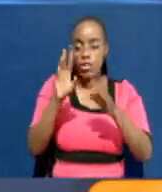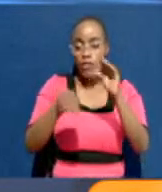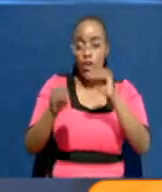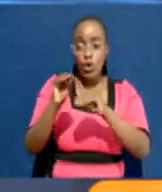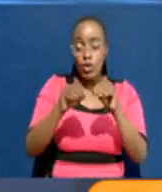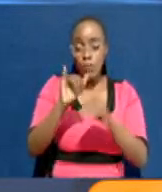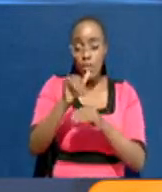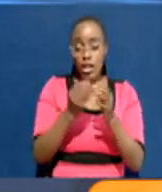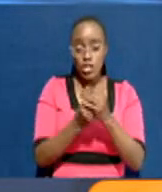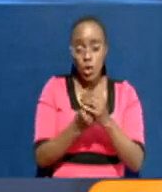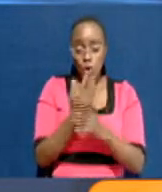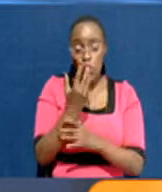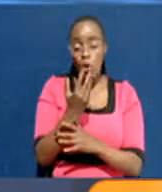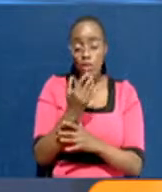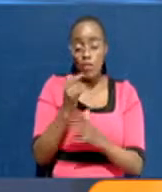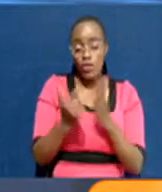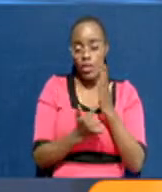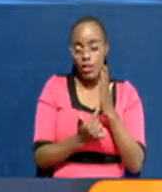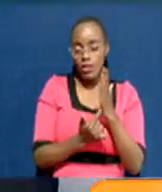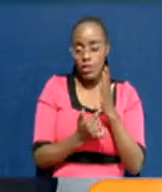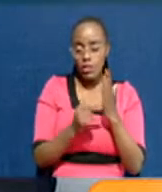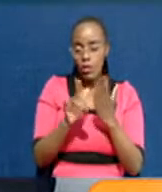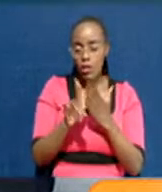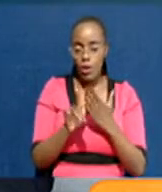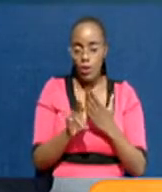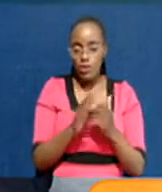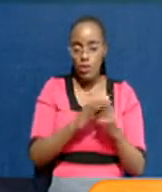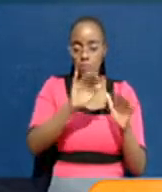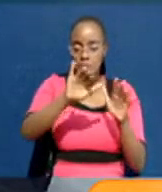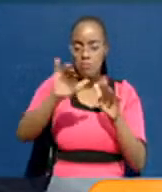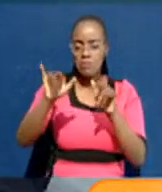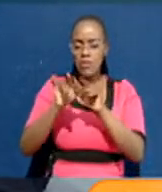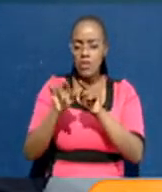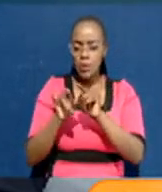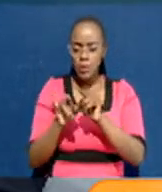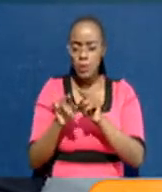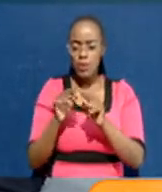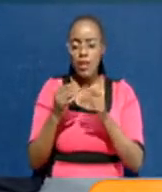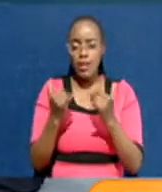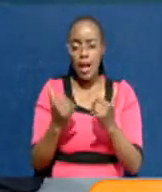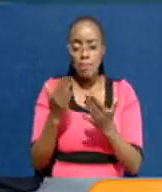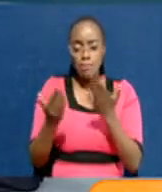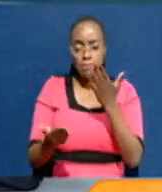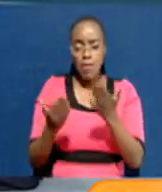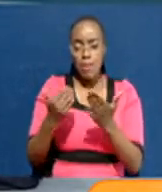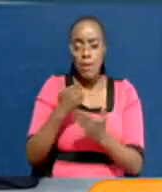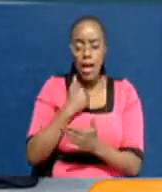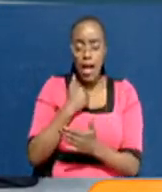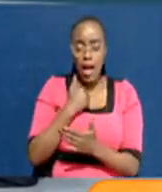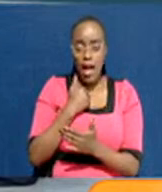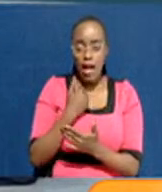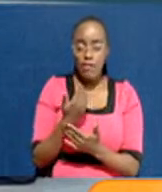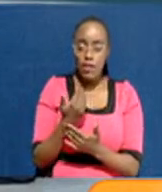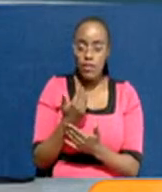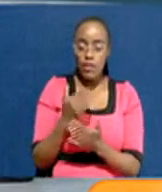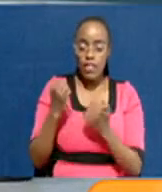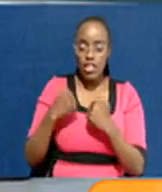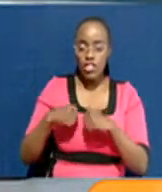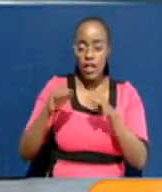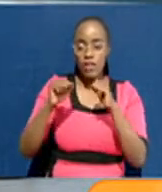to that growth that we have seen. Yeah, I also want to now perhaps have you wear the hat of KBA